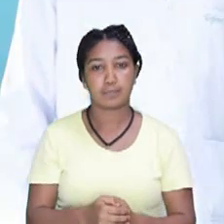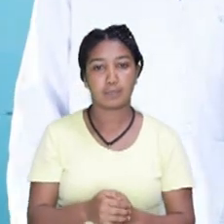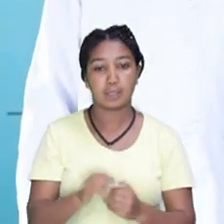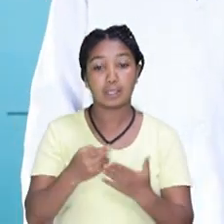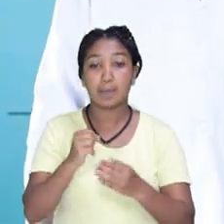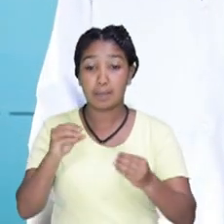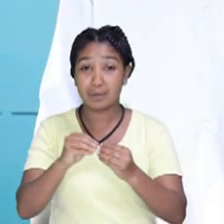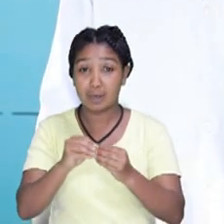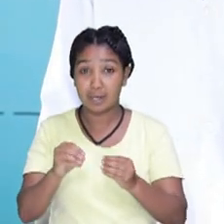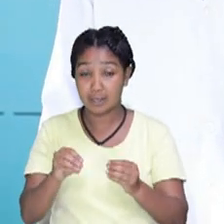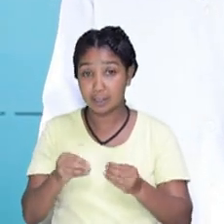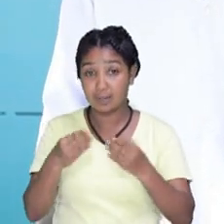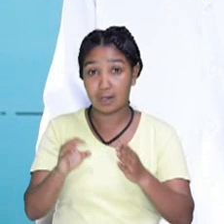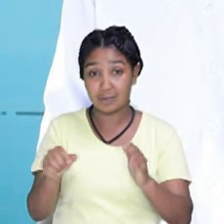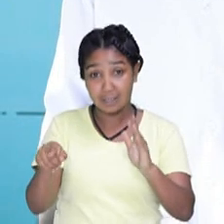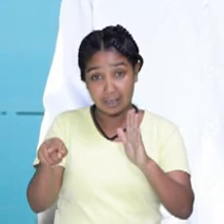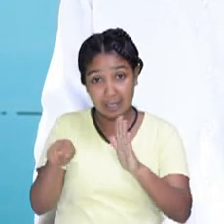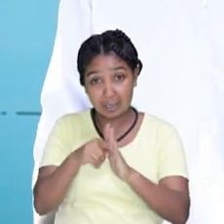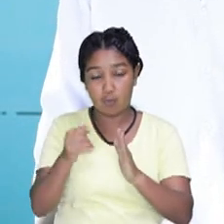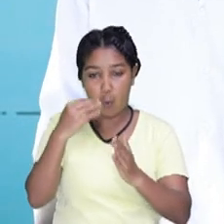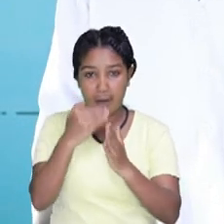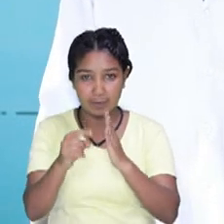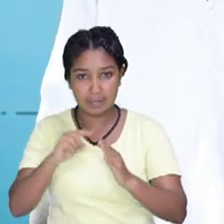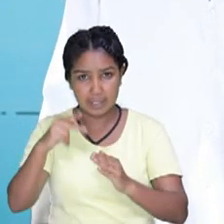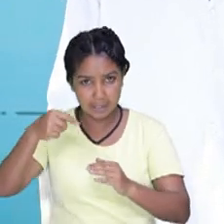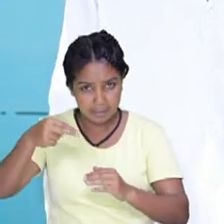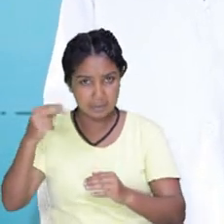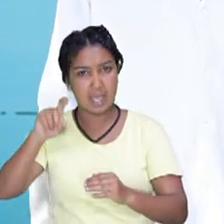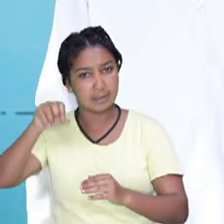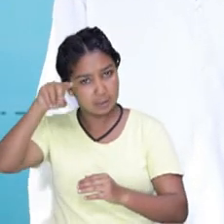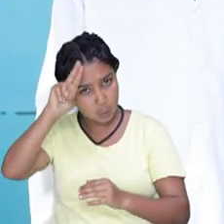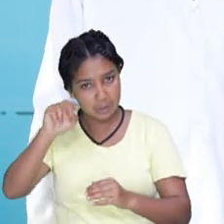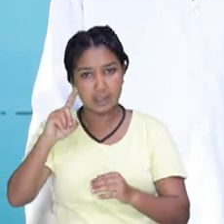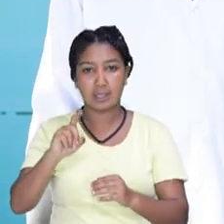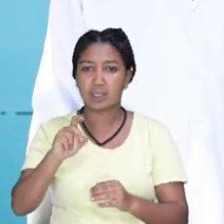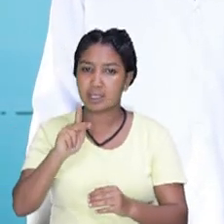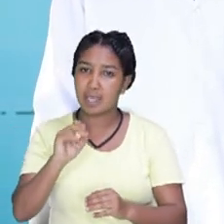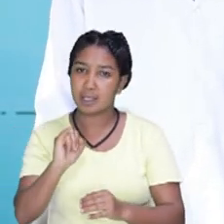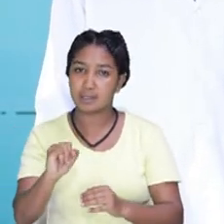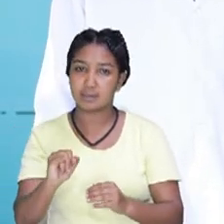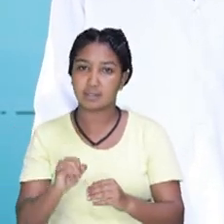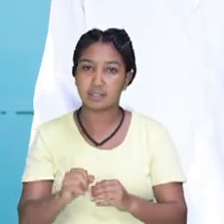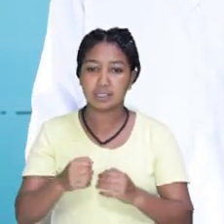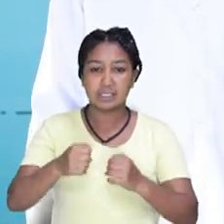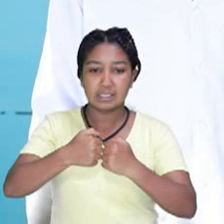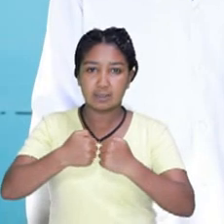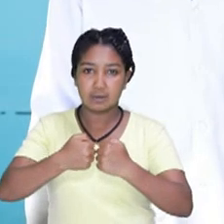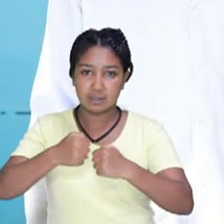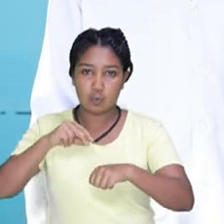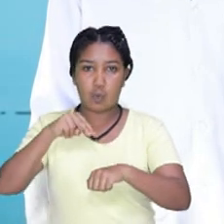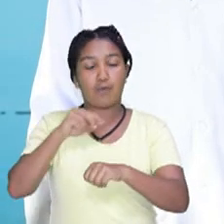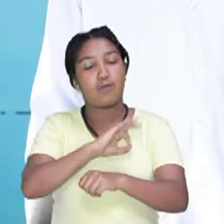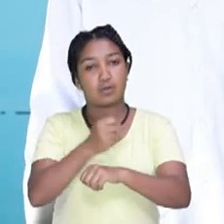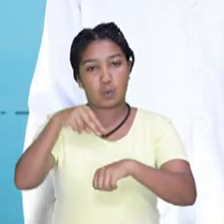And it can be mathematically given as the negative of half times k times x squared, where k is stiffness or